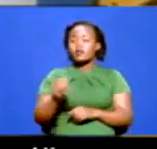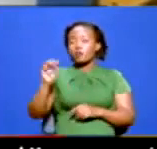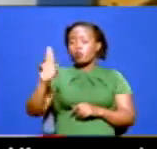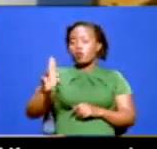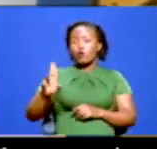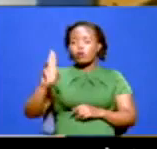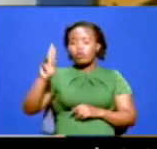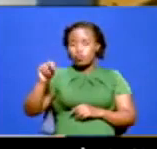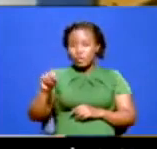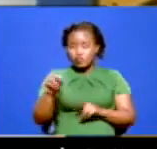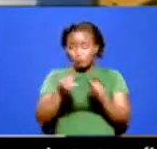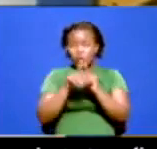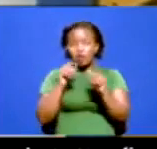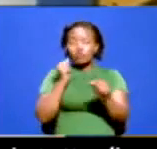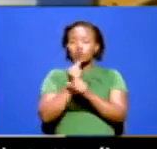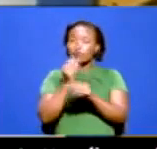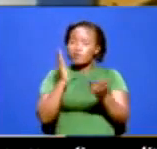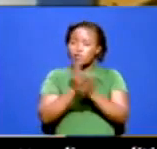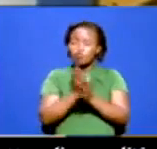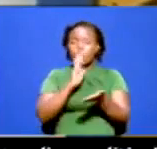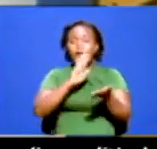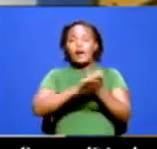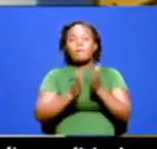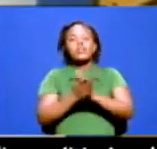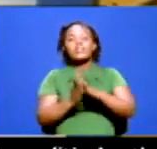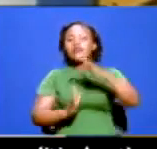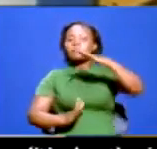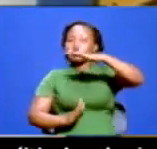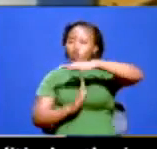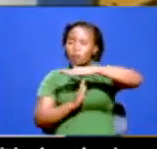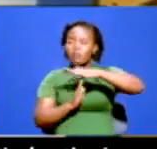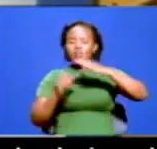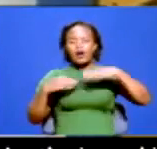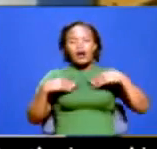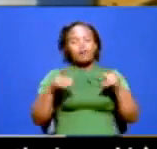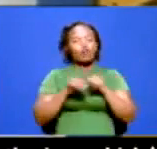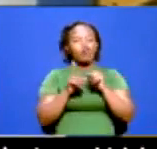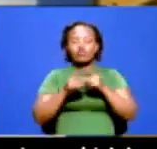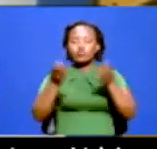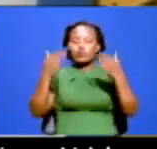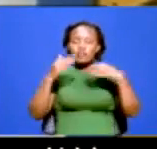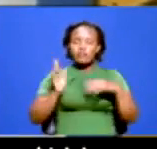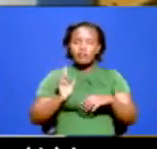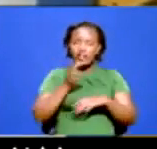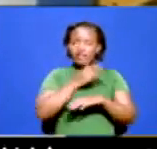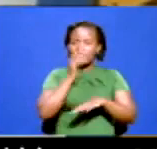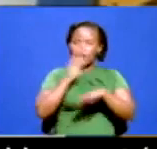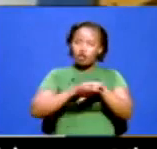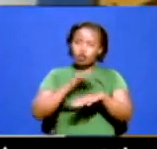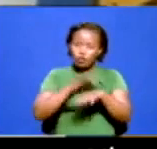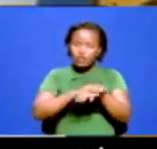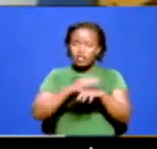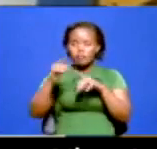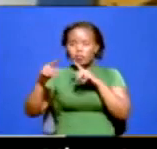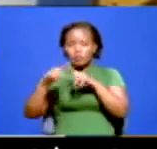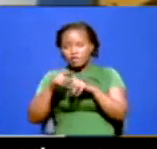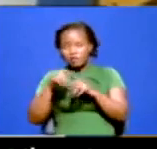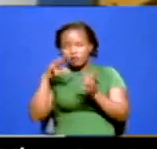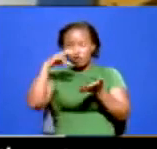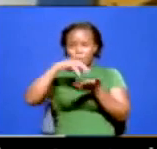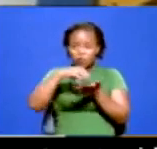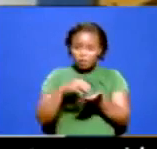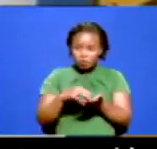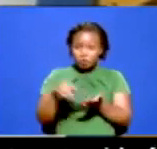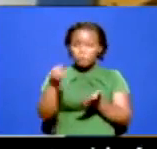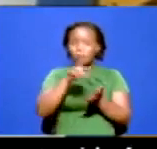and ensuring that she became the top has put us also in a very good position, because we have the gender policy, we are mainstreaming